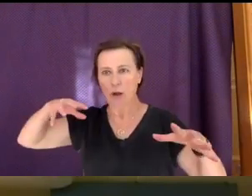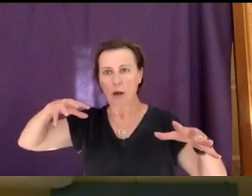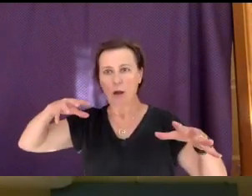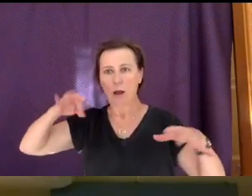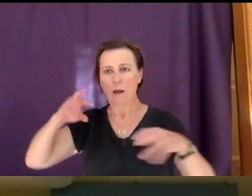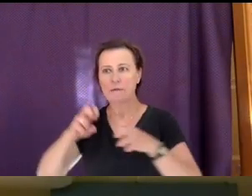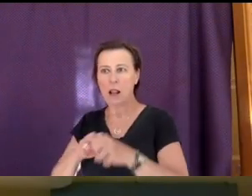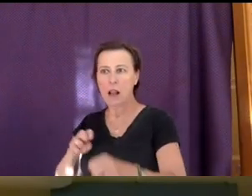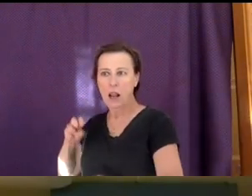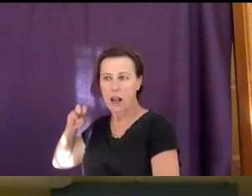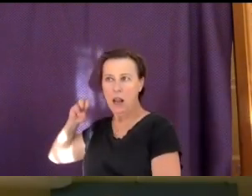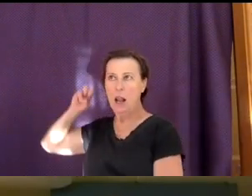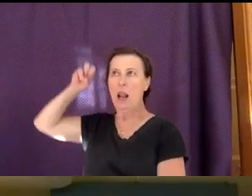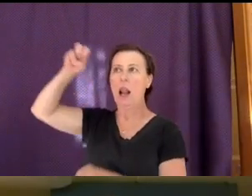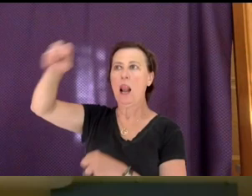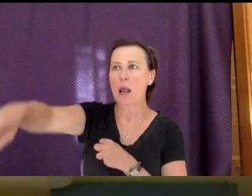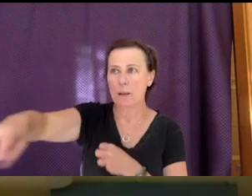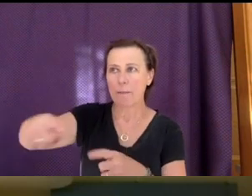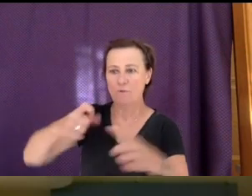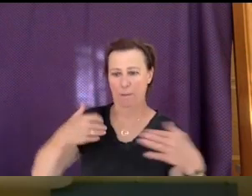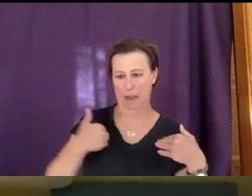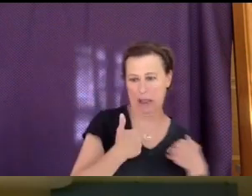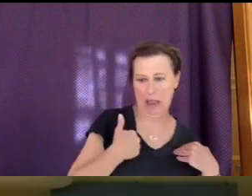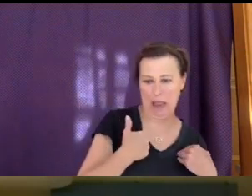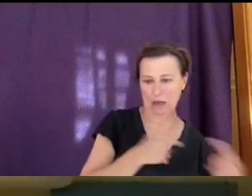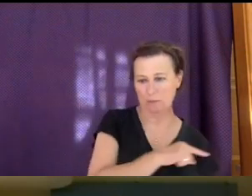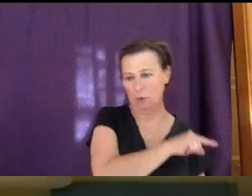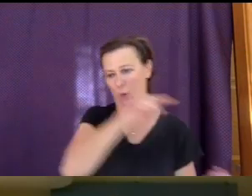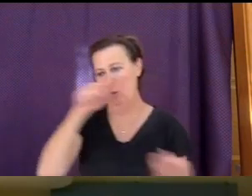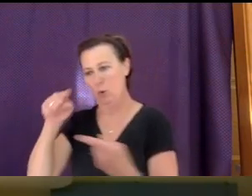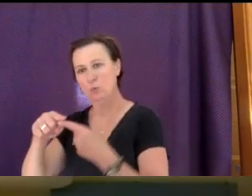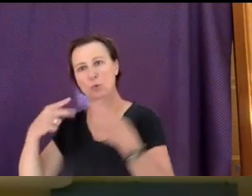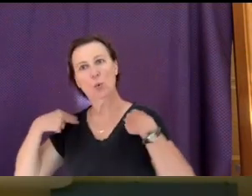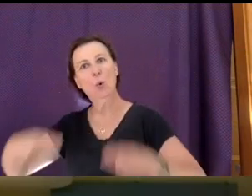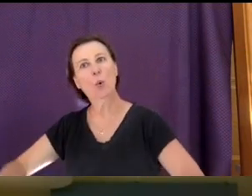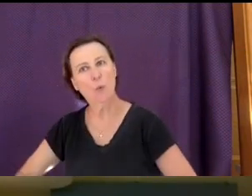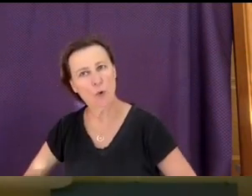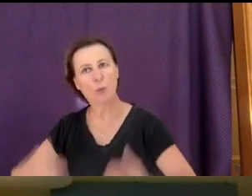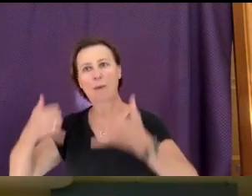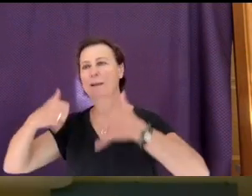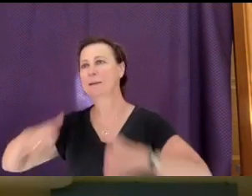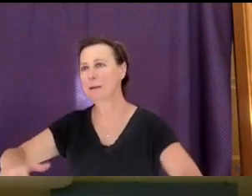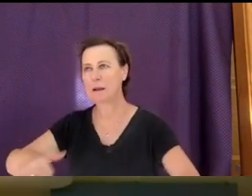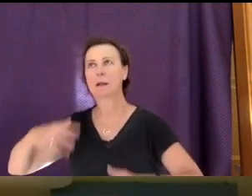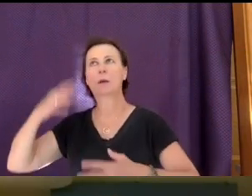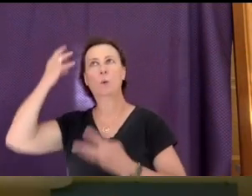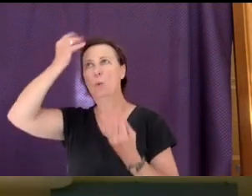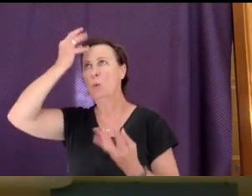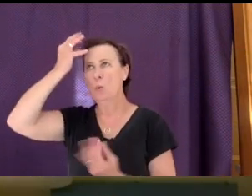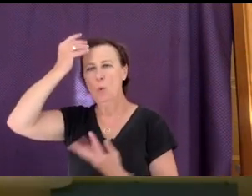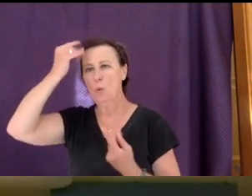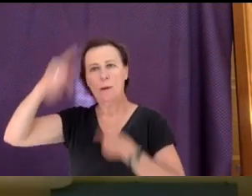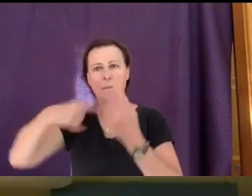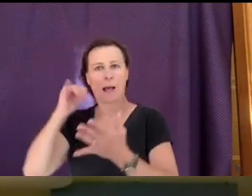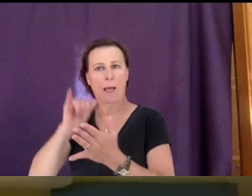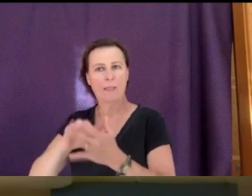from animal to human status is still echoing in the depths of our subconscious minds.